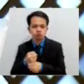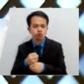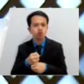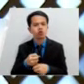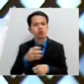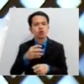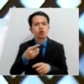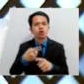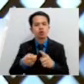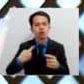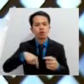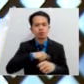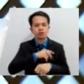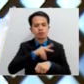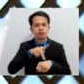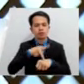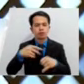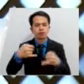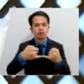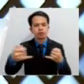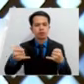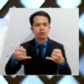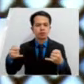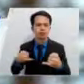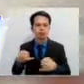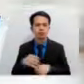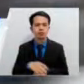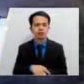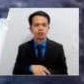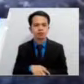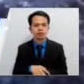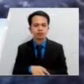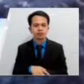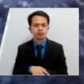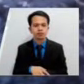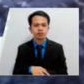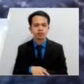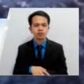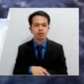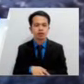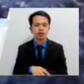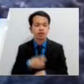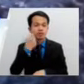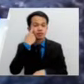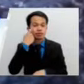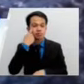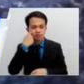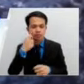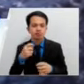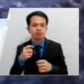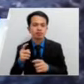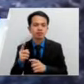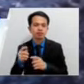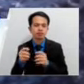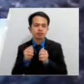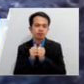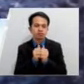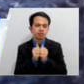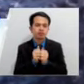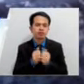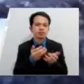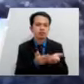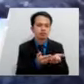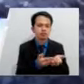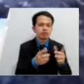within our exclusive economic zone and continental shelf. Kanina, sama-sama naglayag ang mga barko ng Pilipinas, Japan at